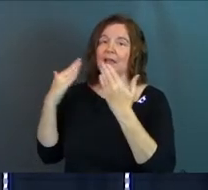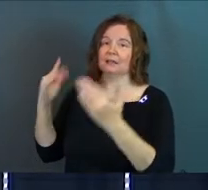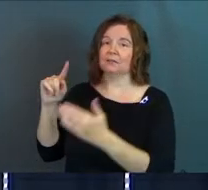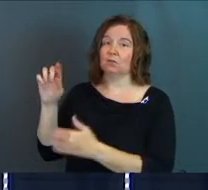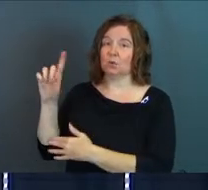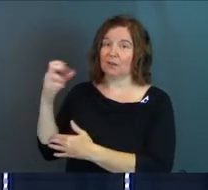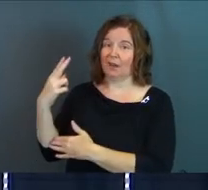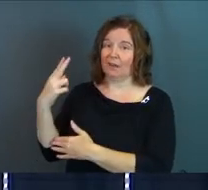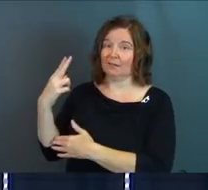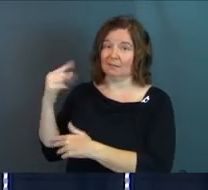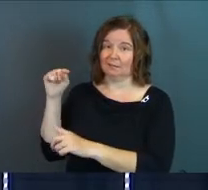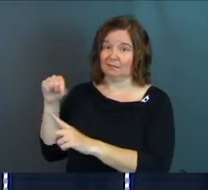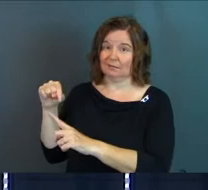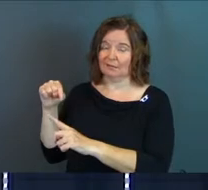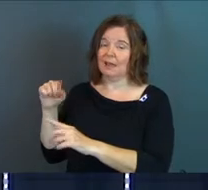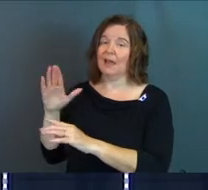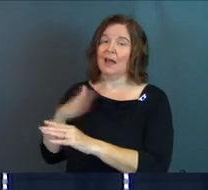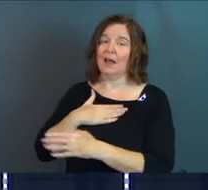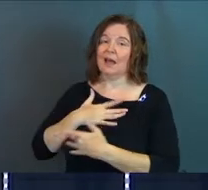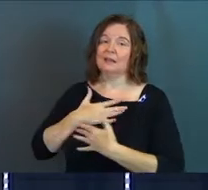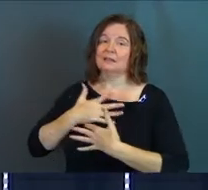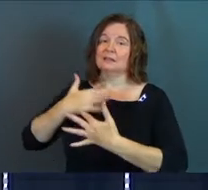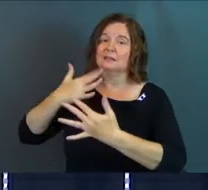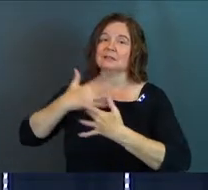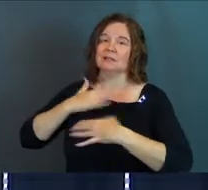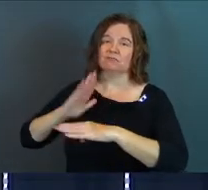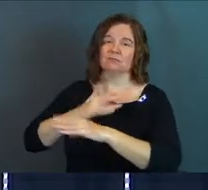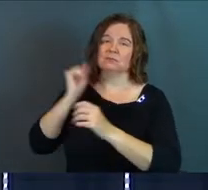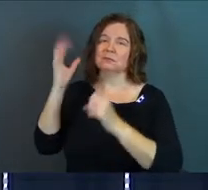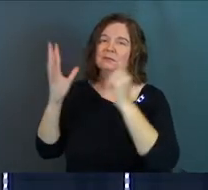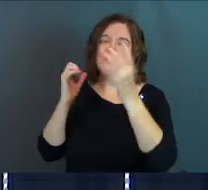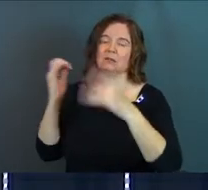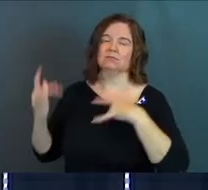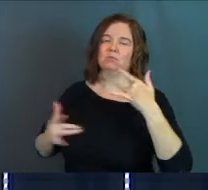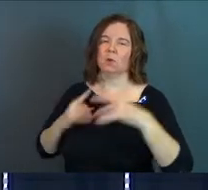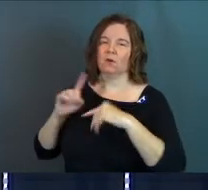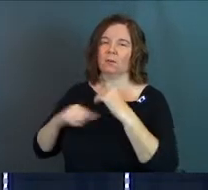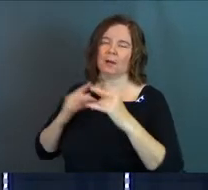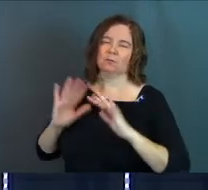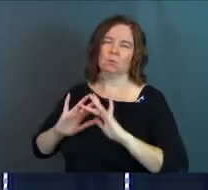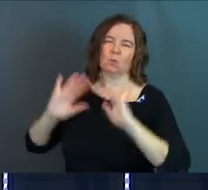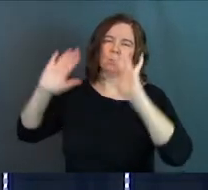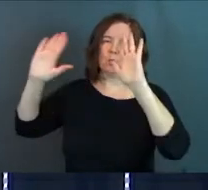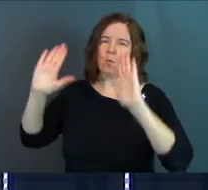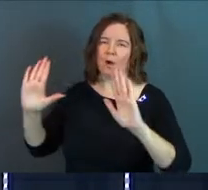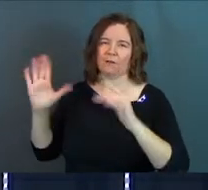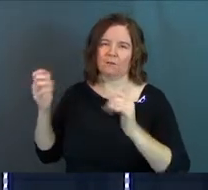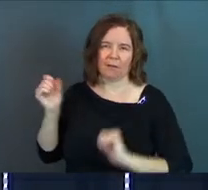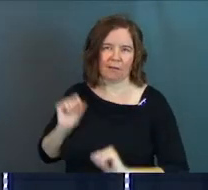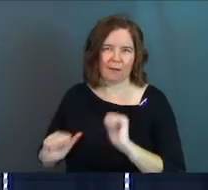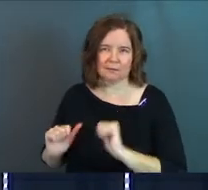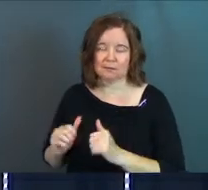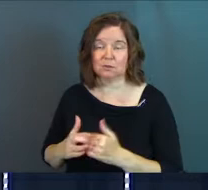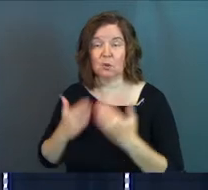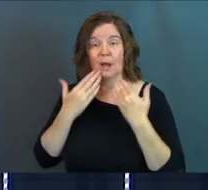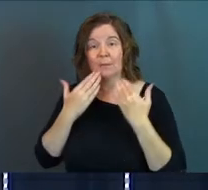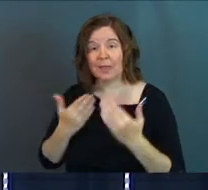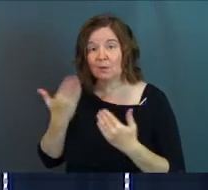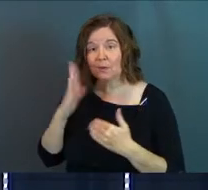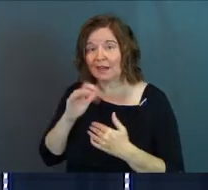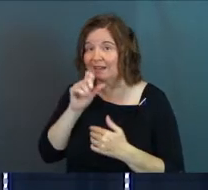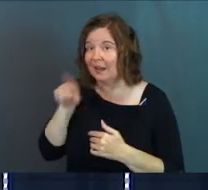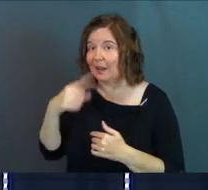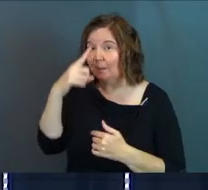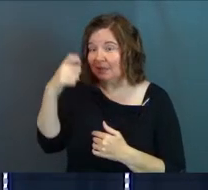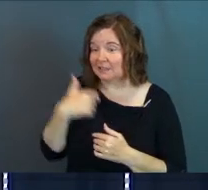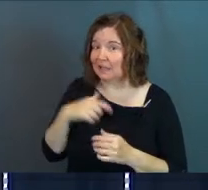todah, and sing joyfully about his glorious acts. I'm saying thank you to God, but not